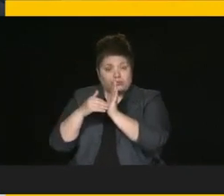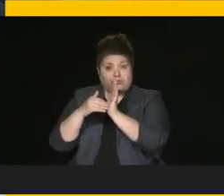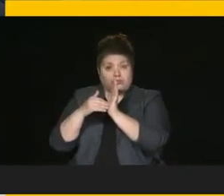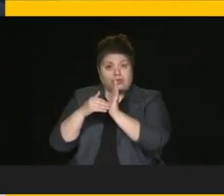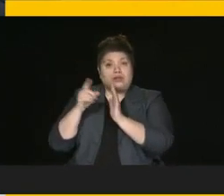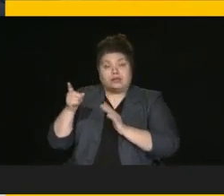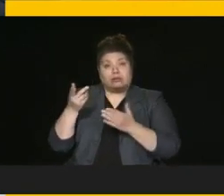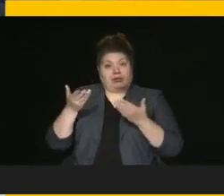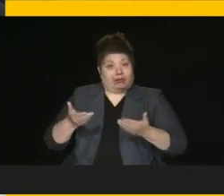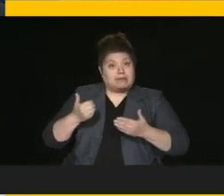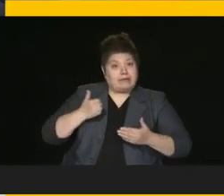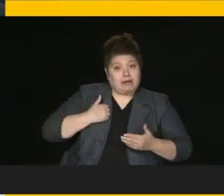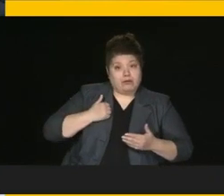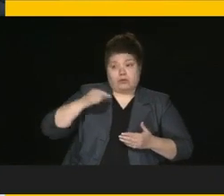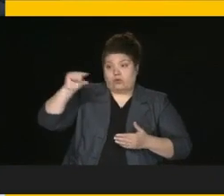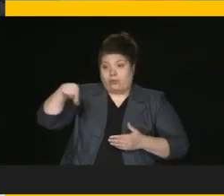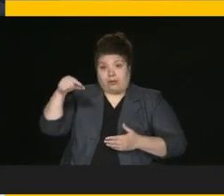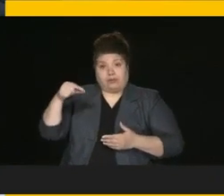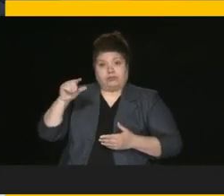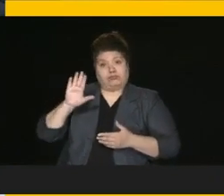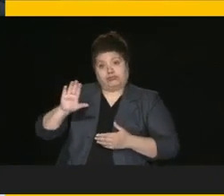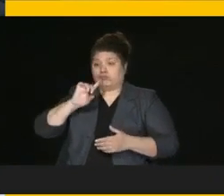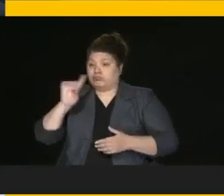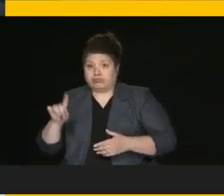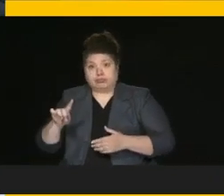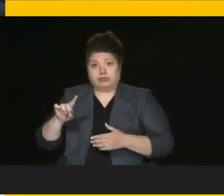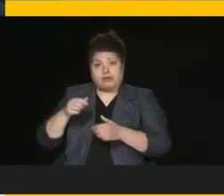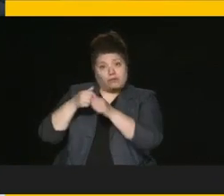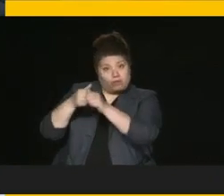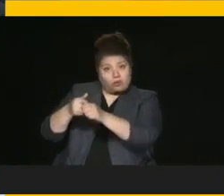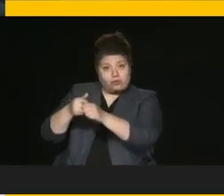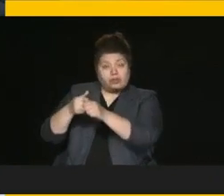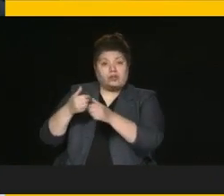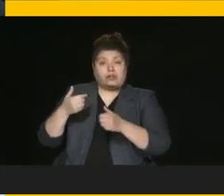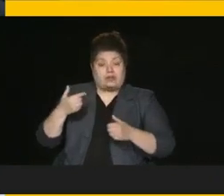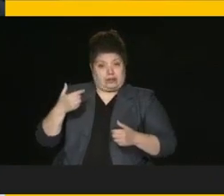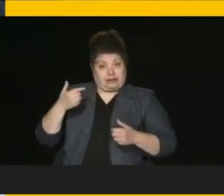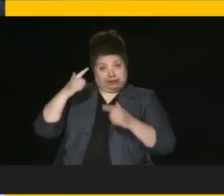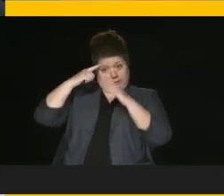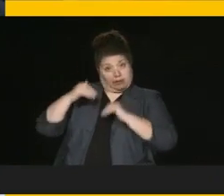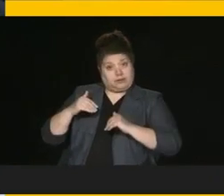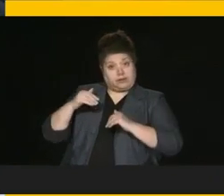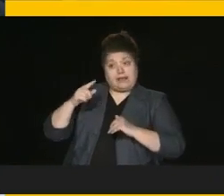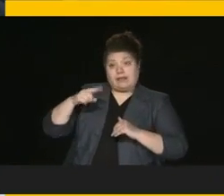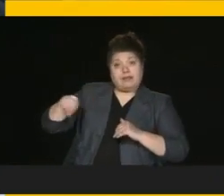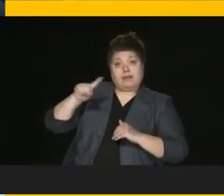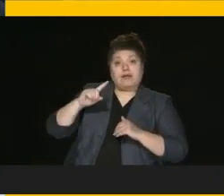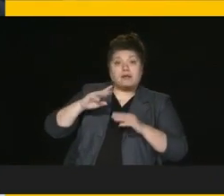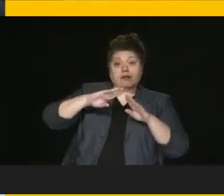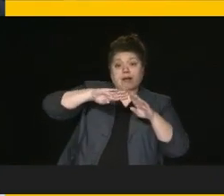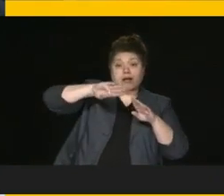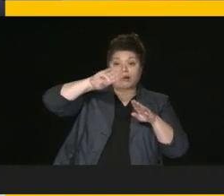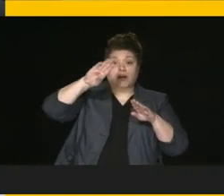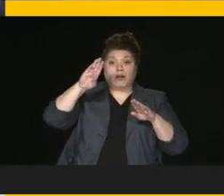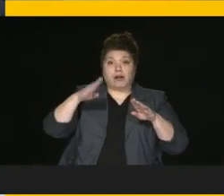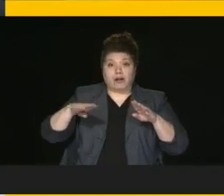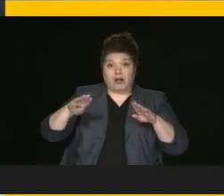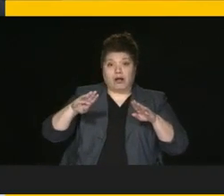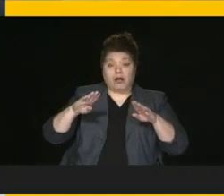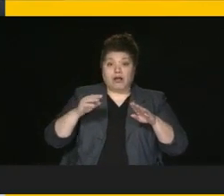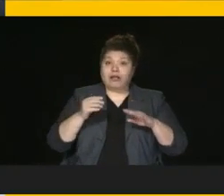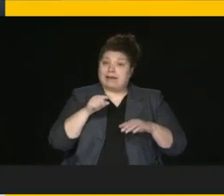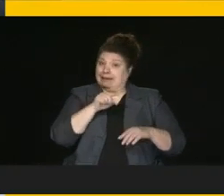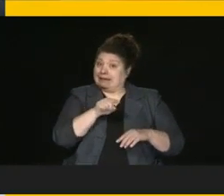province, we expect the first wave to last until the summer.